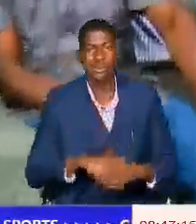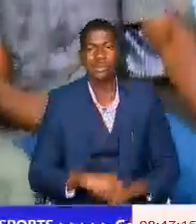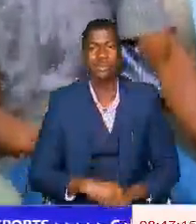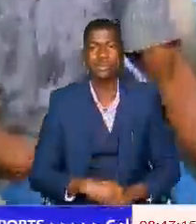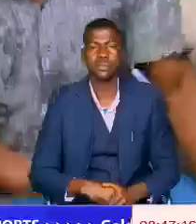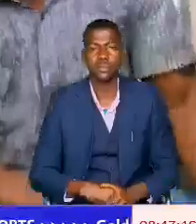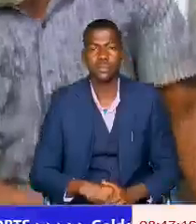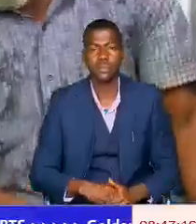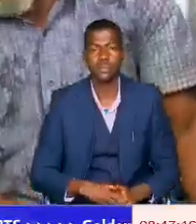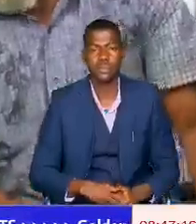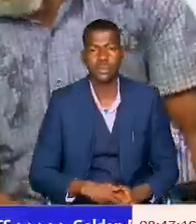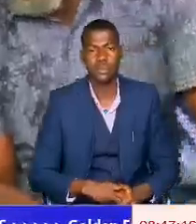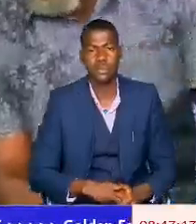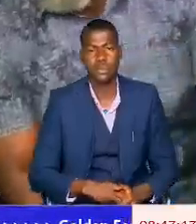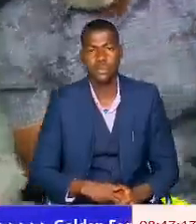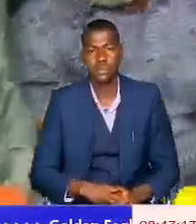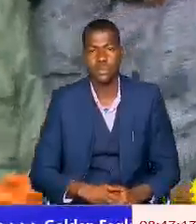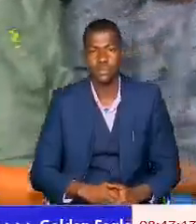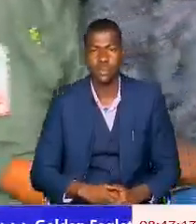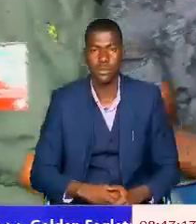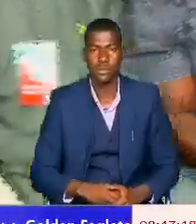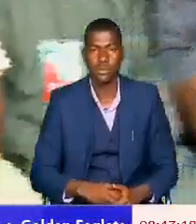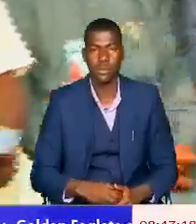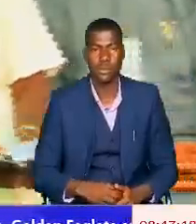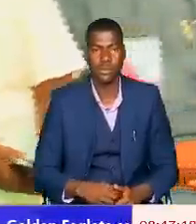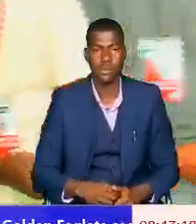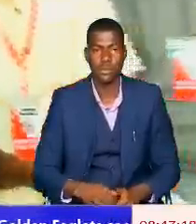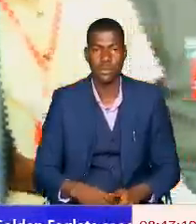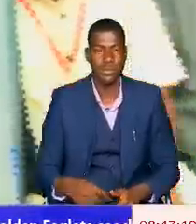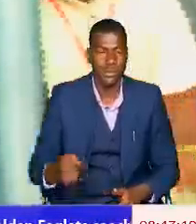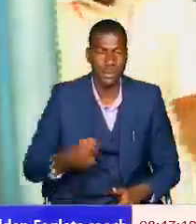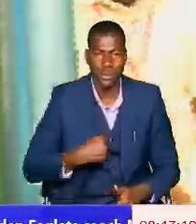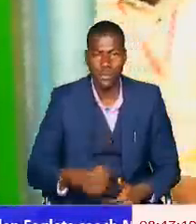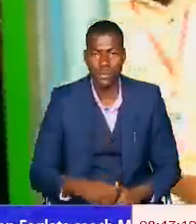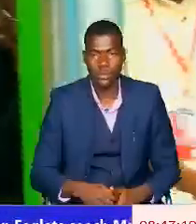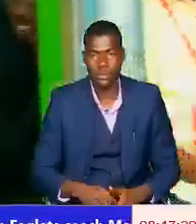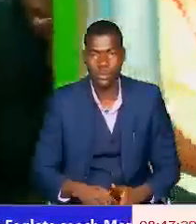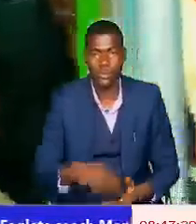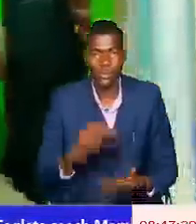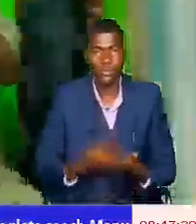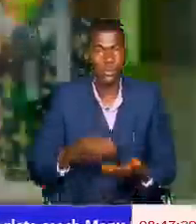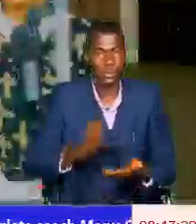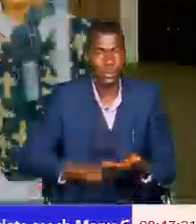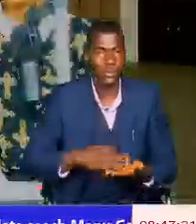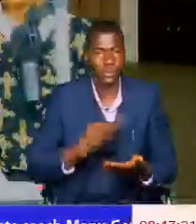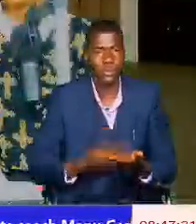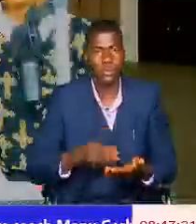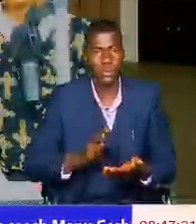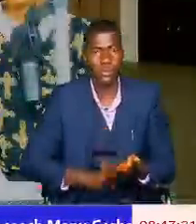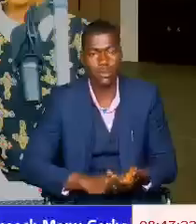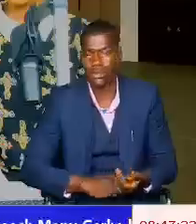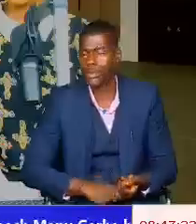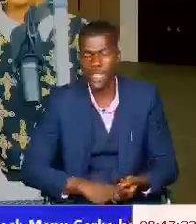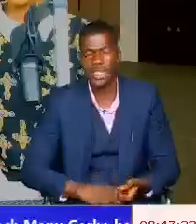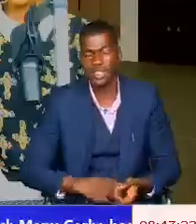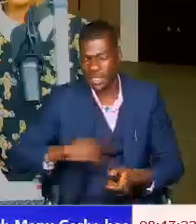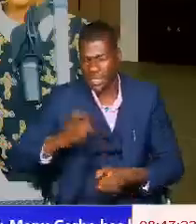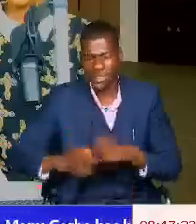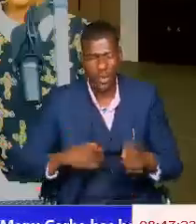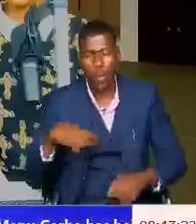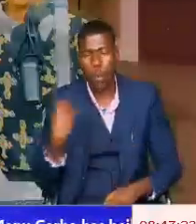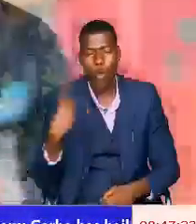As you say, you feed now them. Me know how many beans, how many bags of beans. All they need is beans and oil. They don't need fish. They don't need anything.